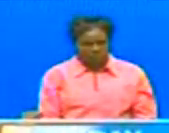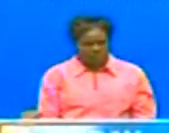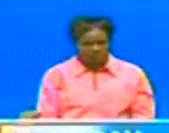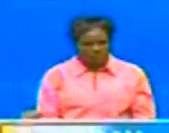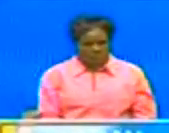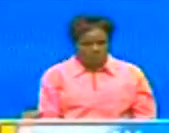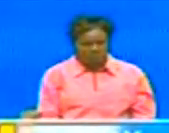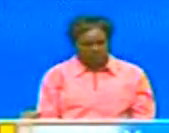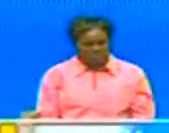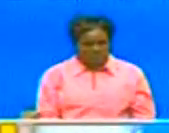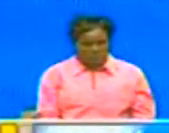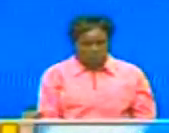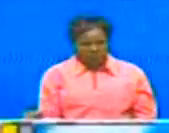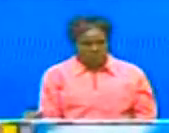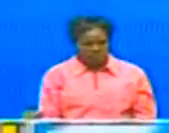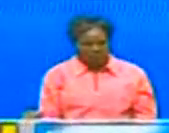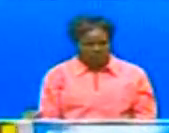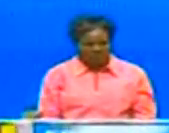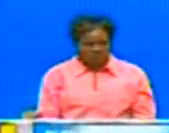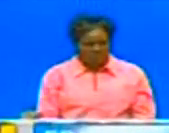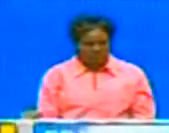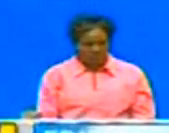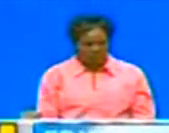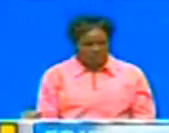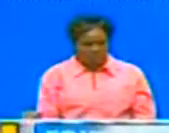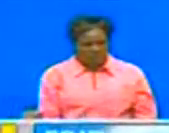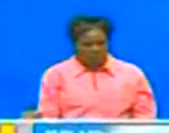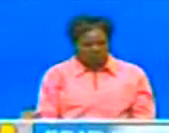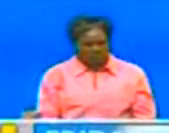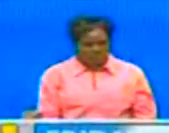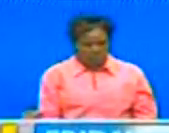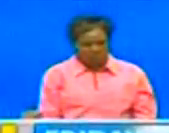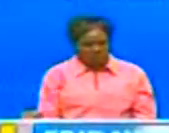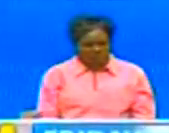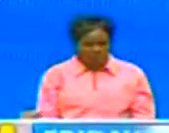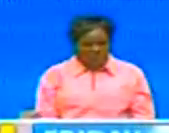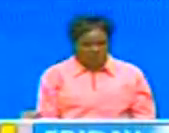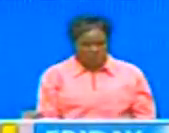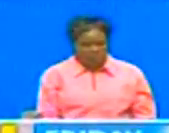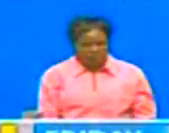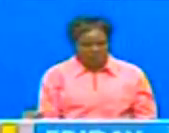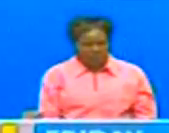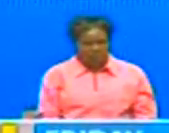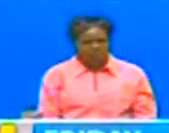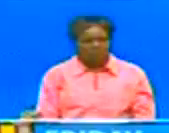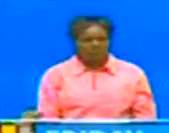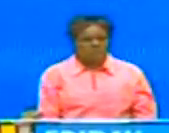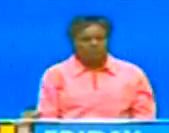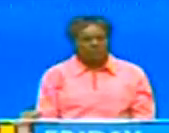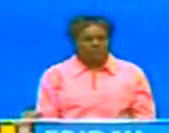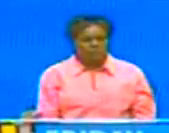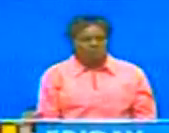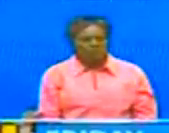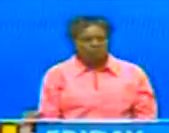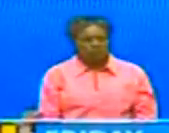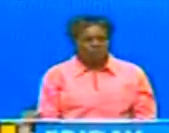damnedest, damnedest, damnedest, damnedest, damnedest, damnedest,